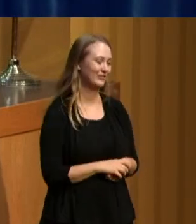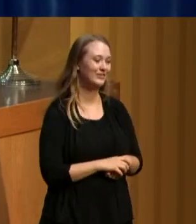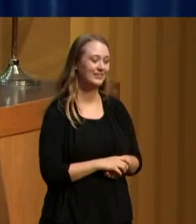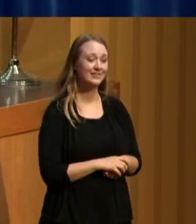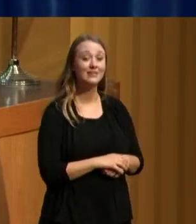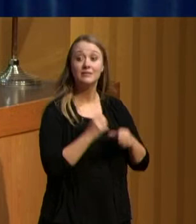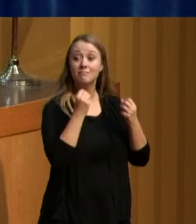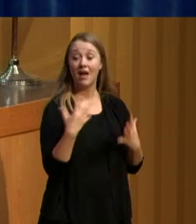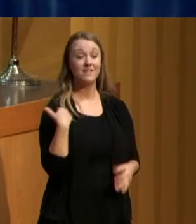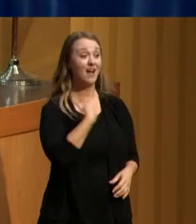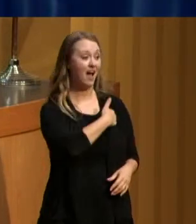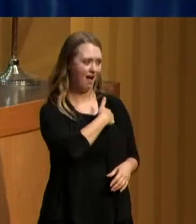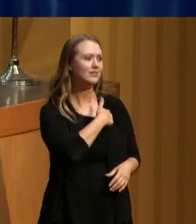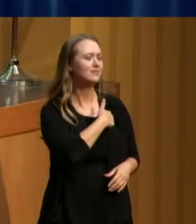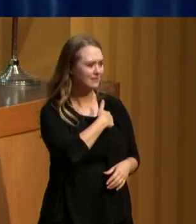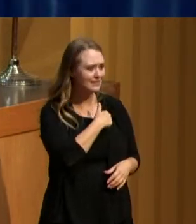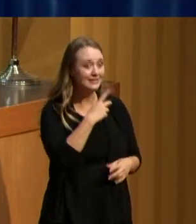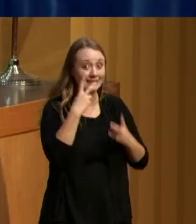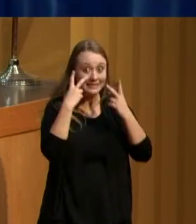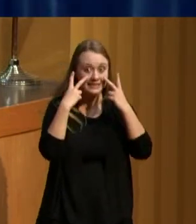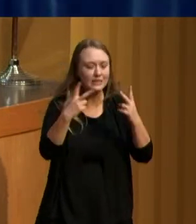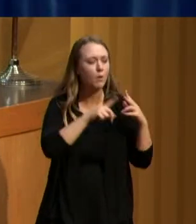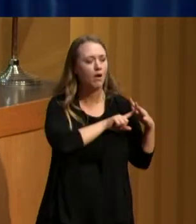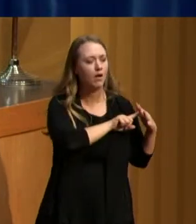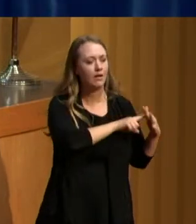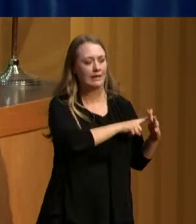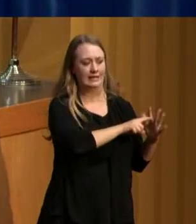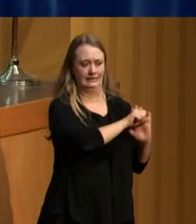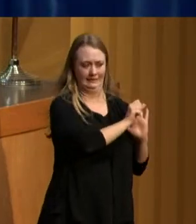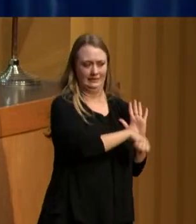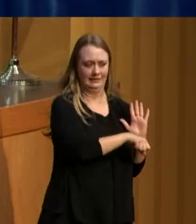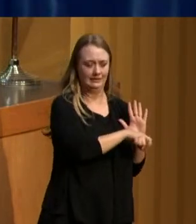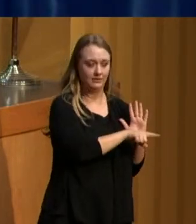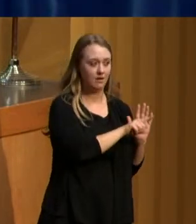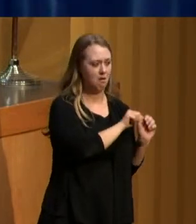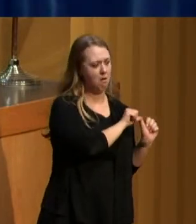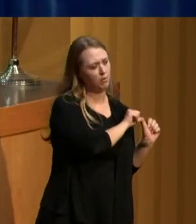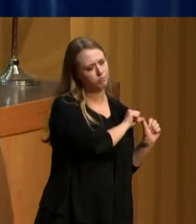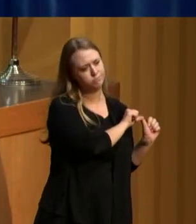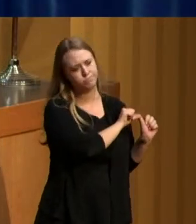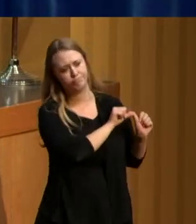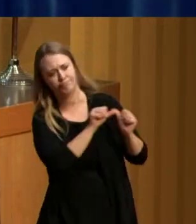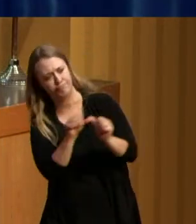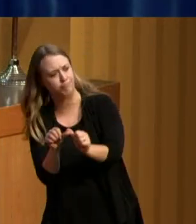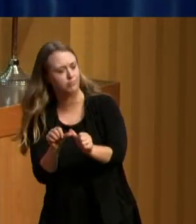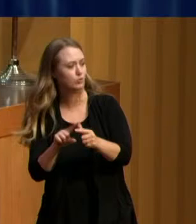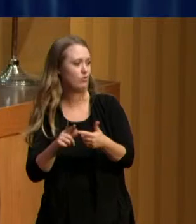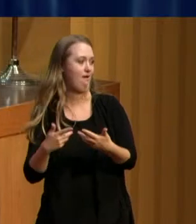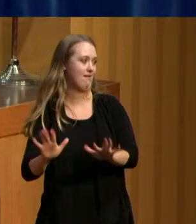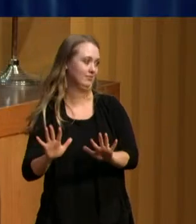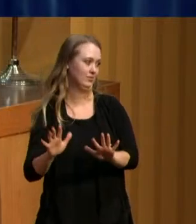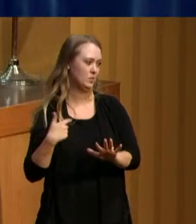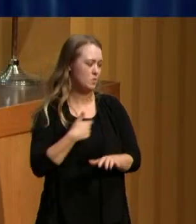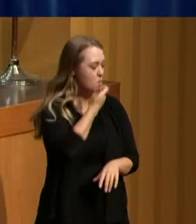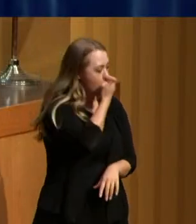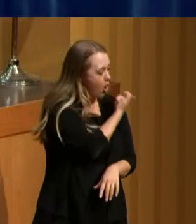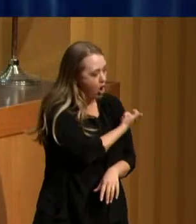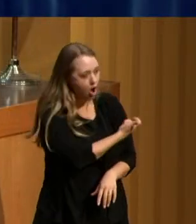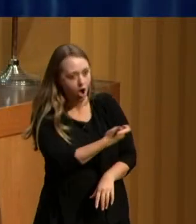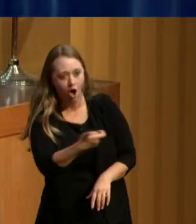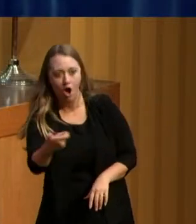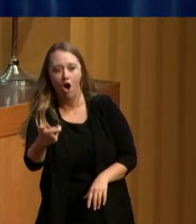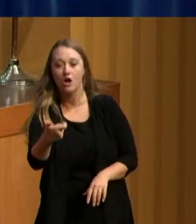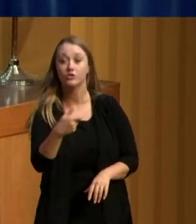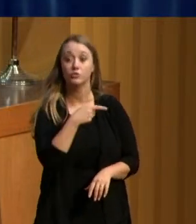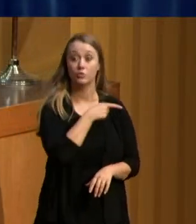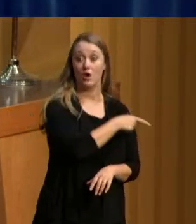Many of us had a chance to see you when the season started, all the way to the end. We saw how much air Coach